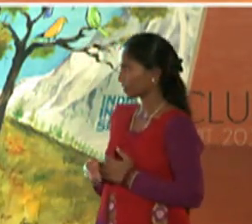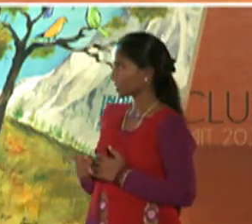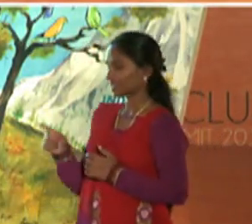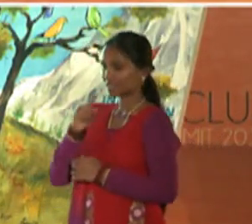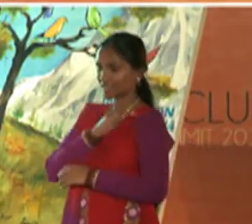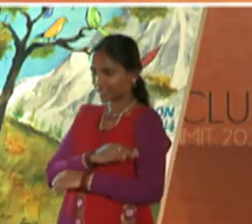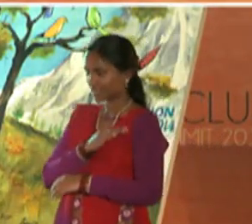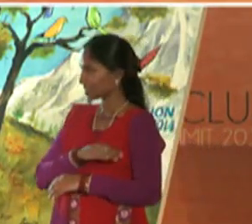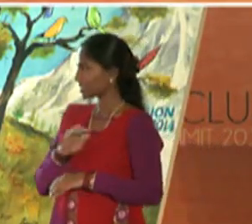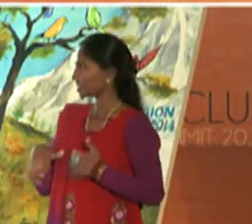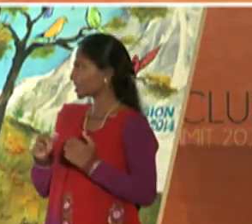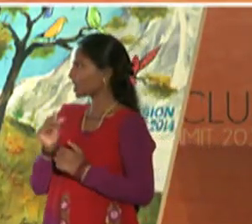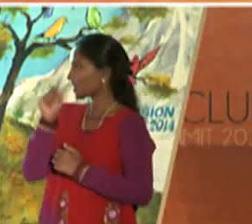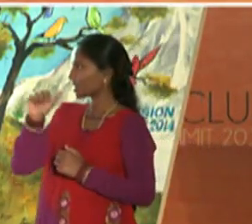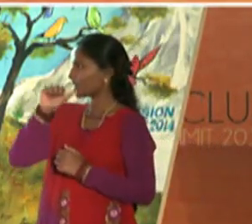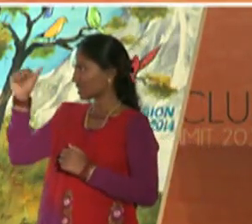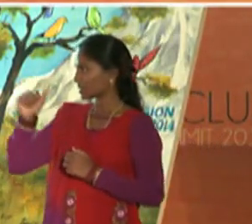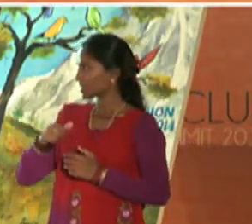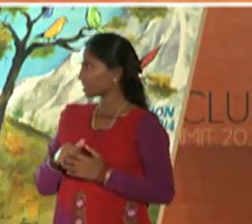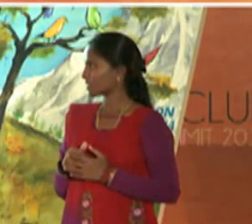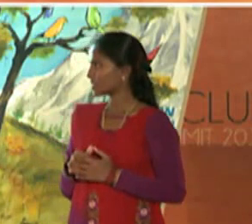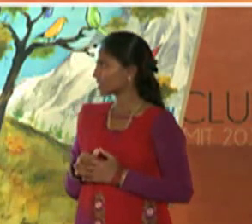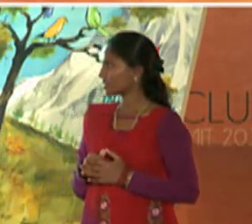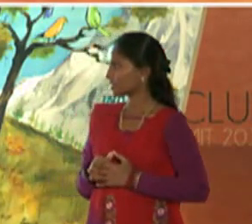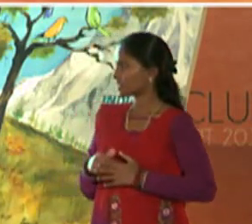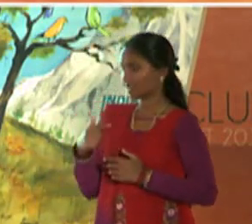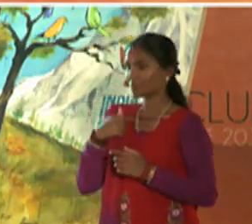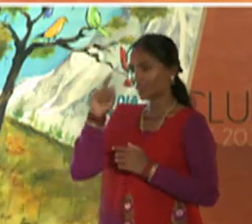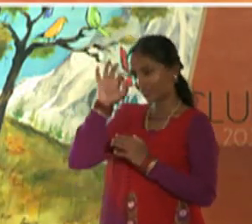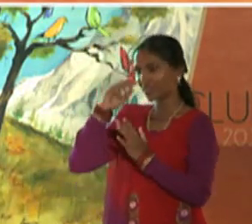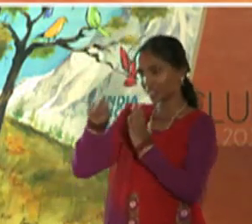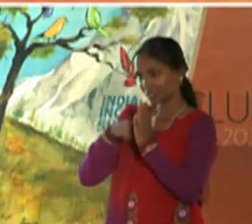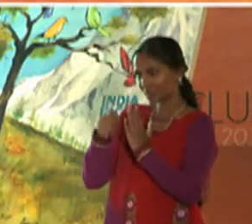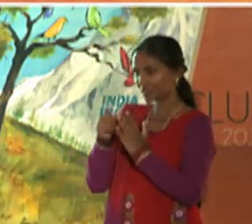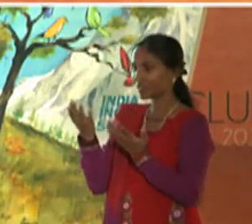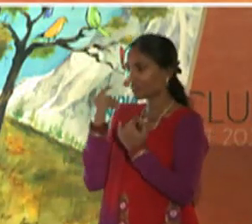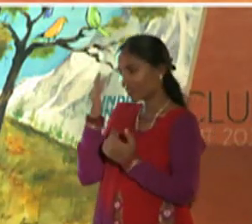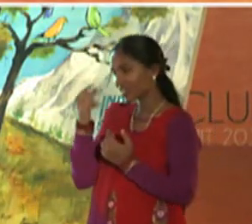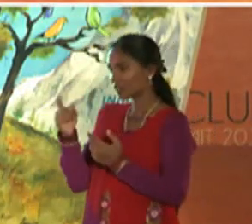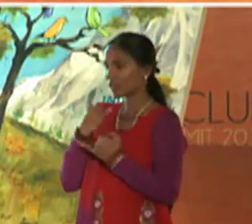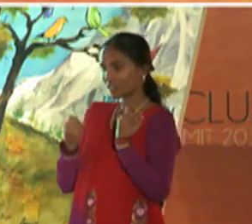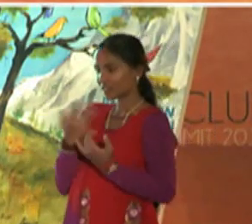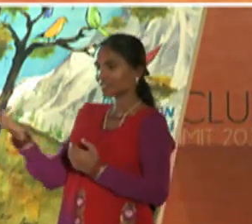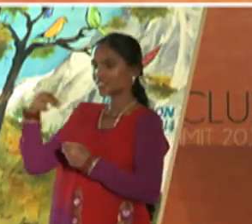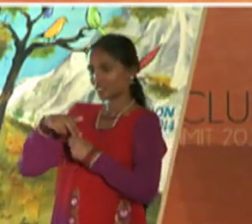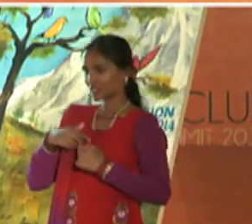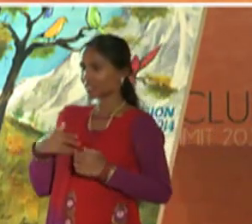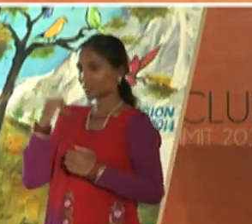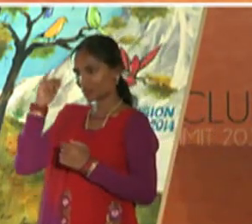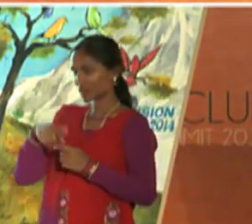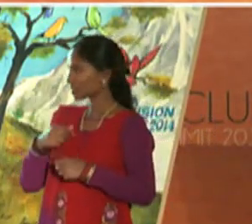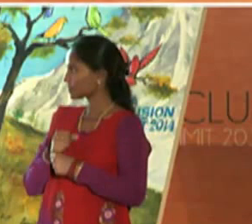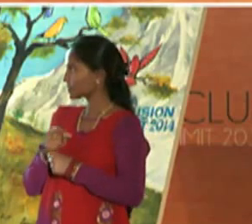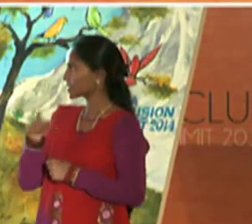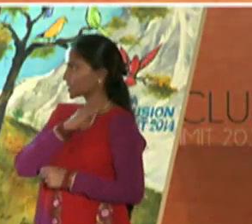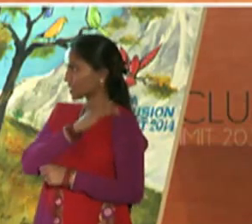sibling, how one views your sibling, so here I am, a filmmaker, but why would you entrust, a precious project to your younger